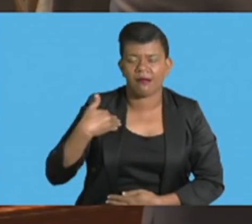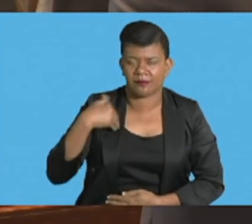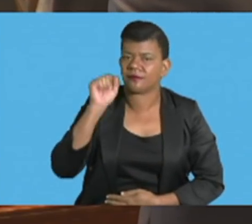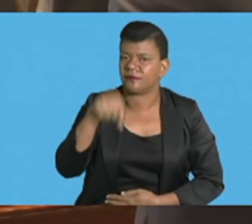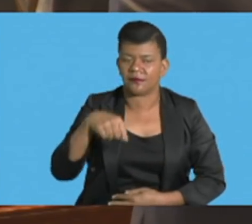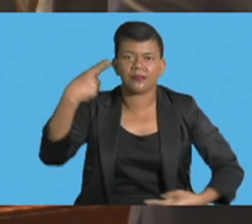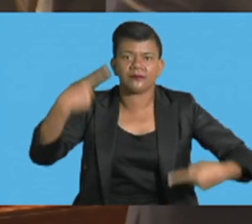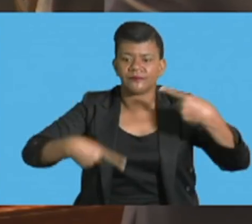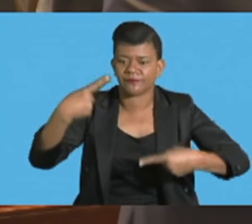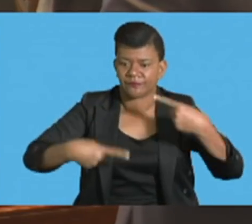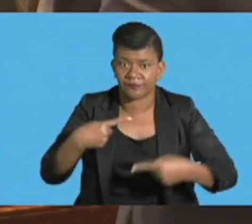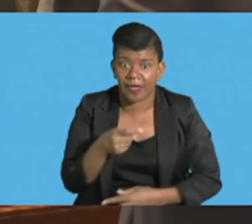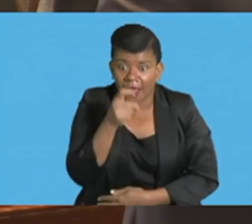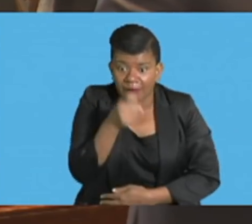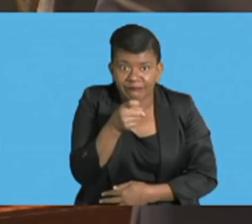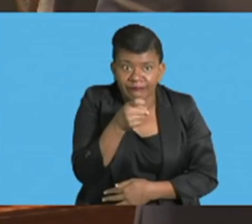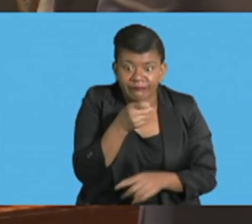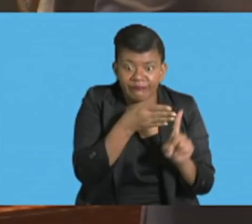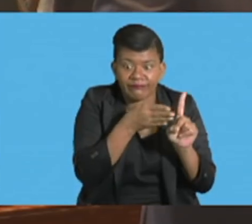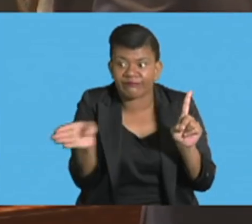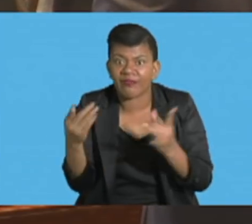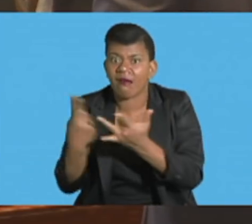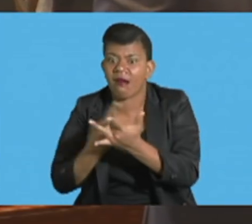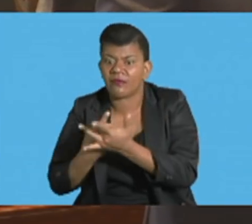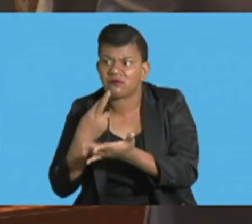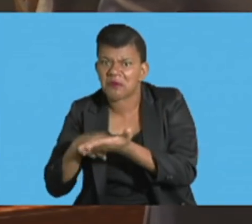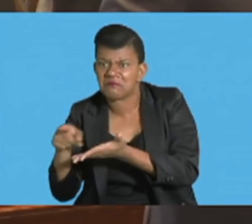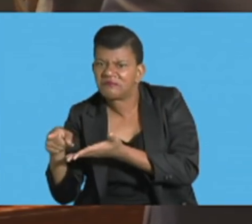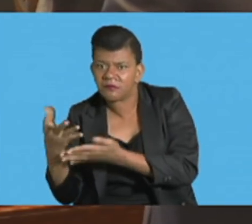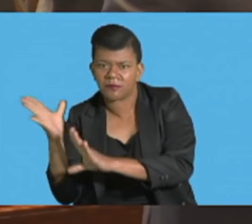precisely what is being done by the members of the opposition.